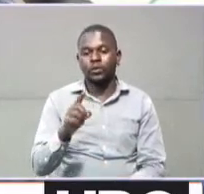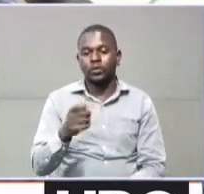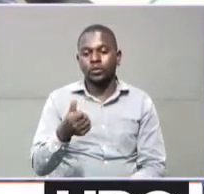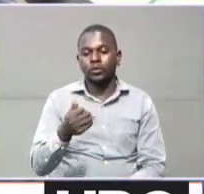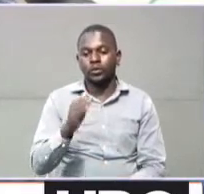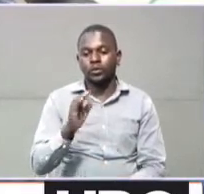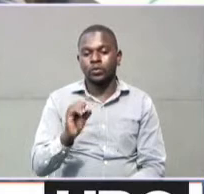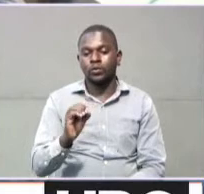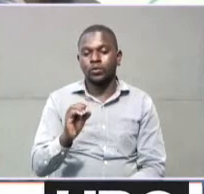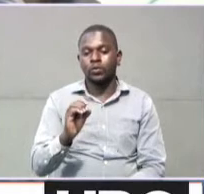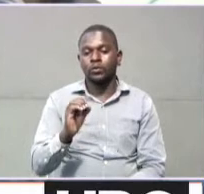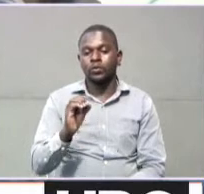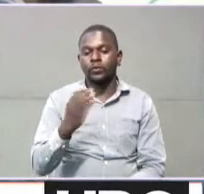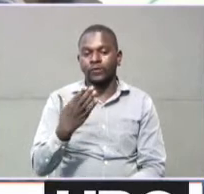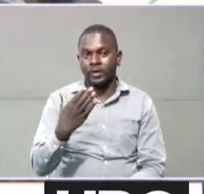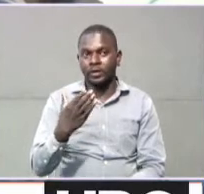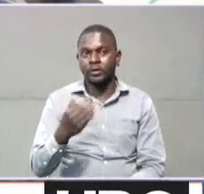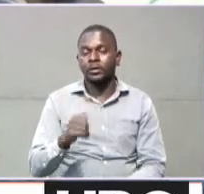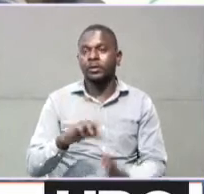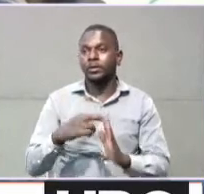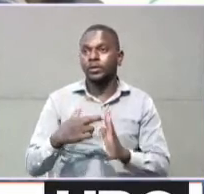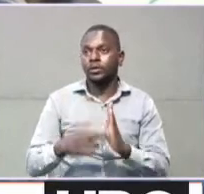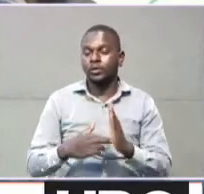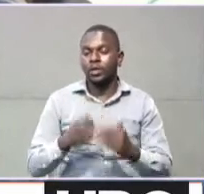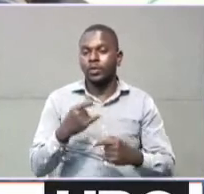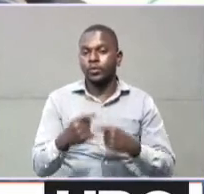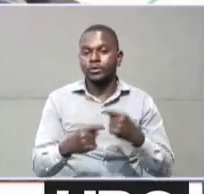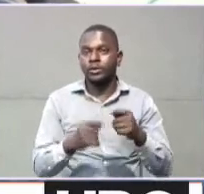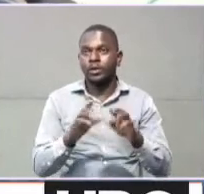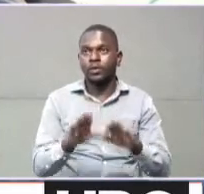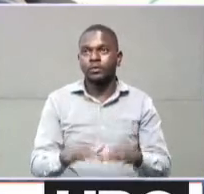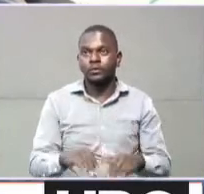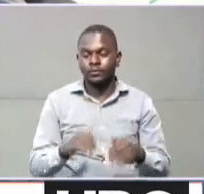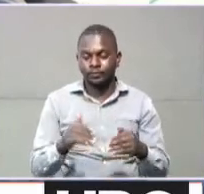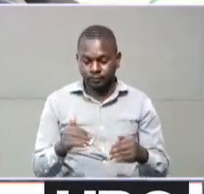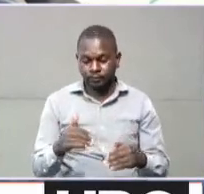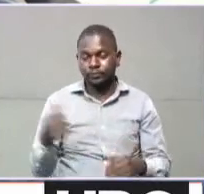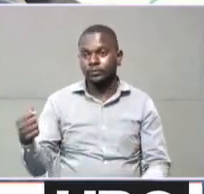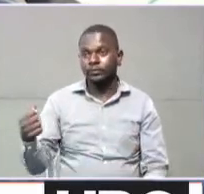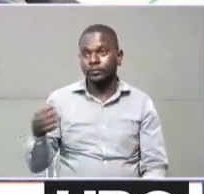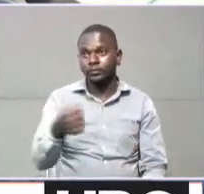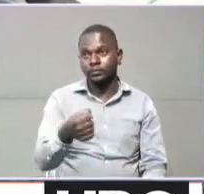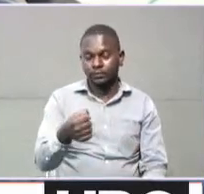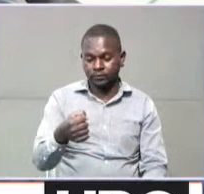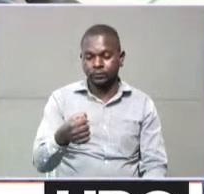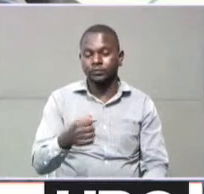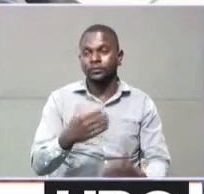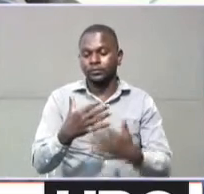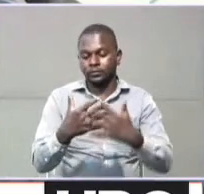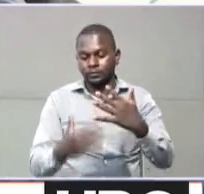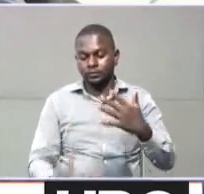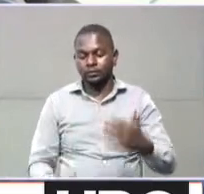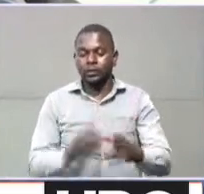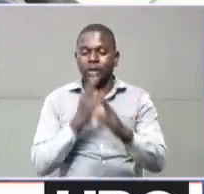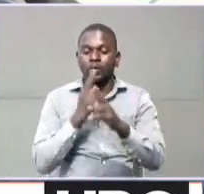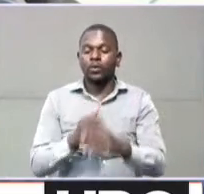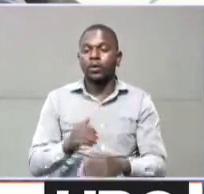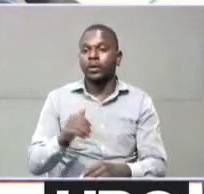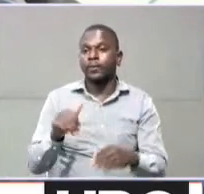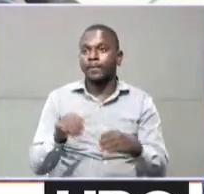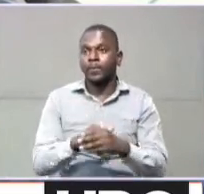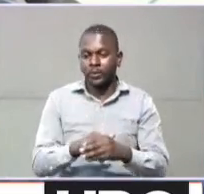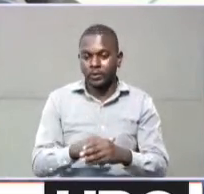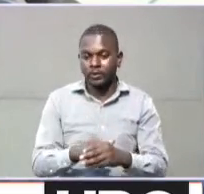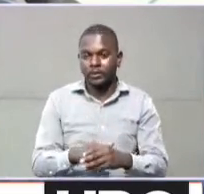165 of the rules of proceeding of parliament i designate the following honourable members to the